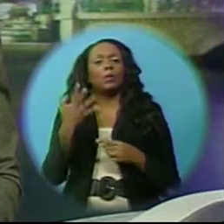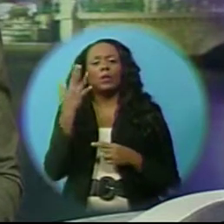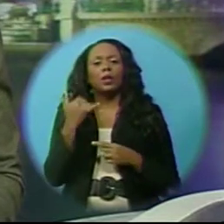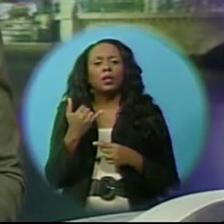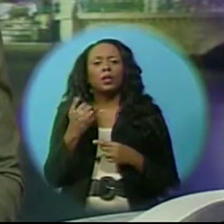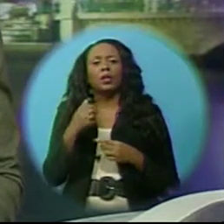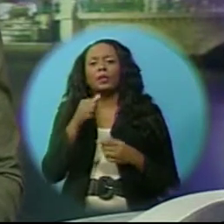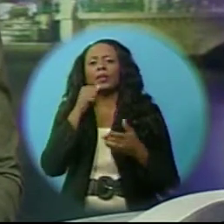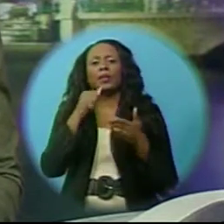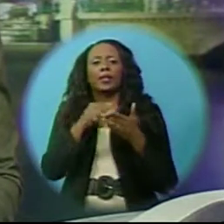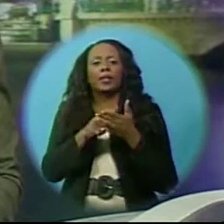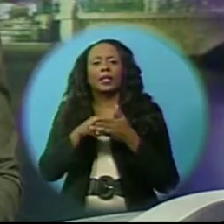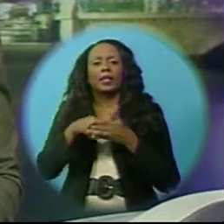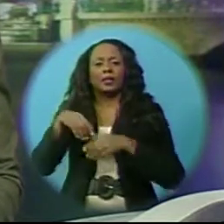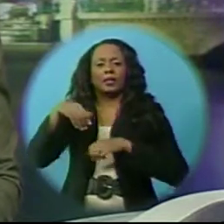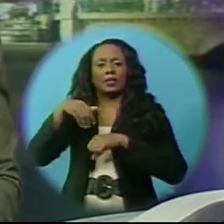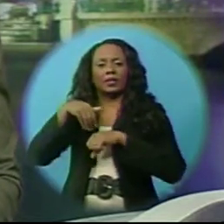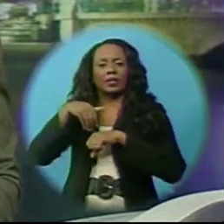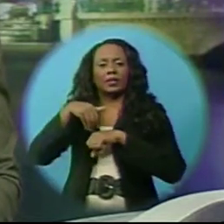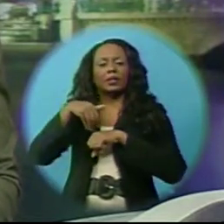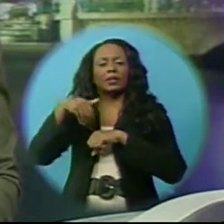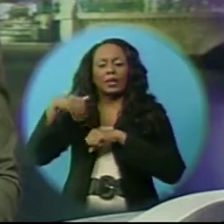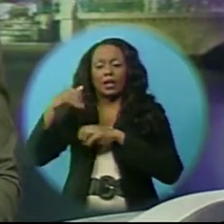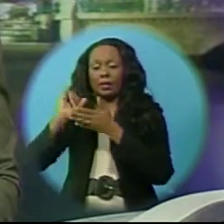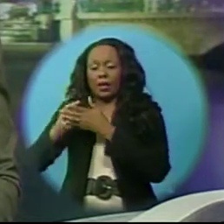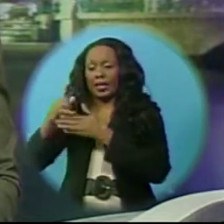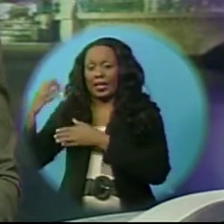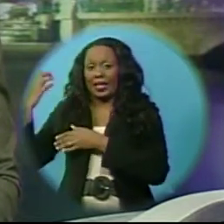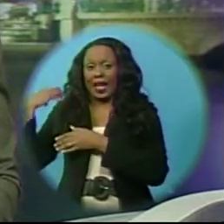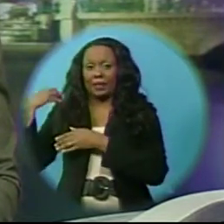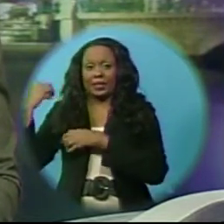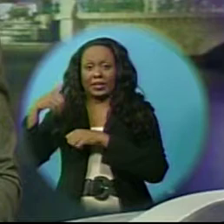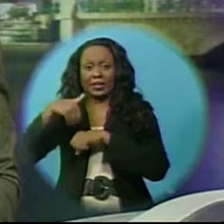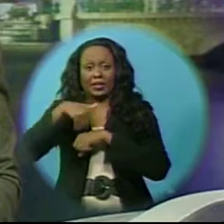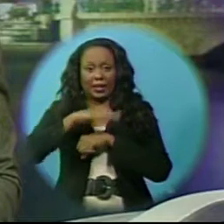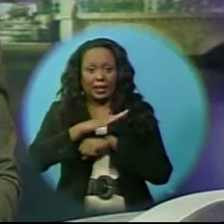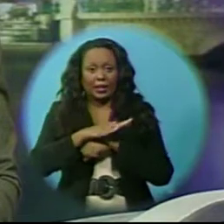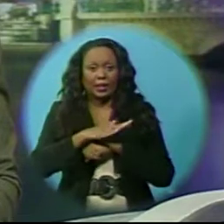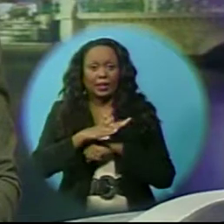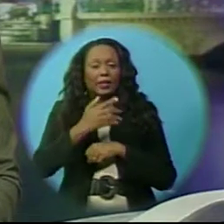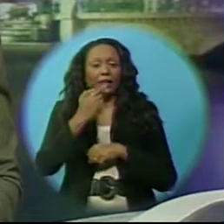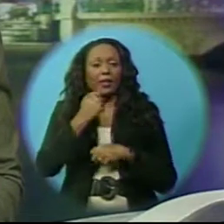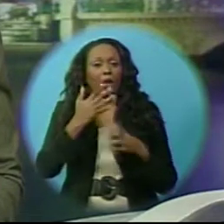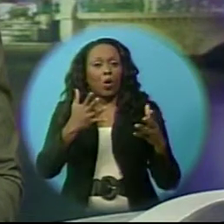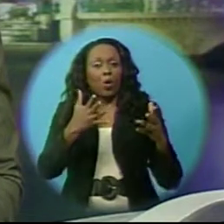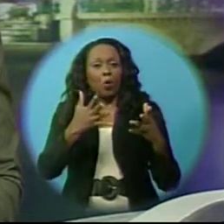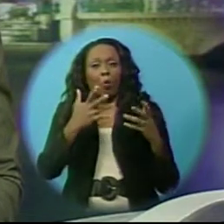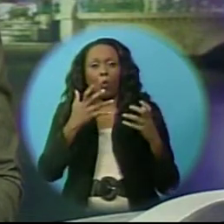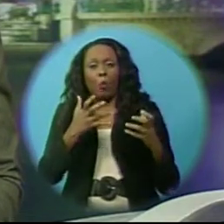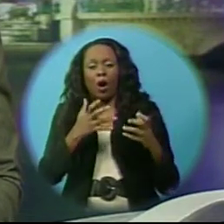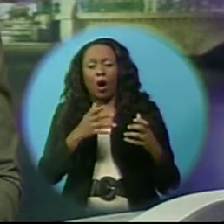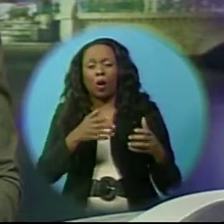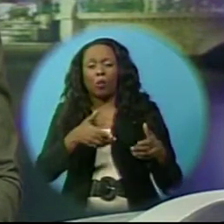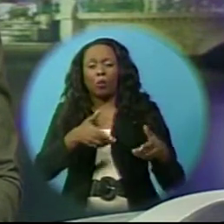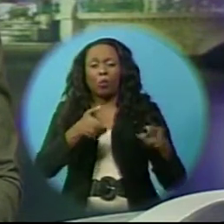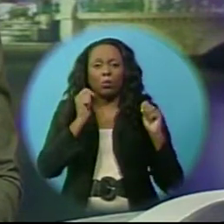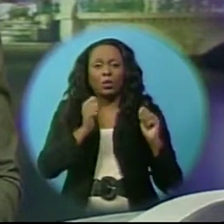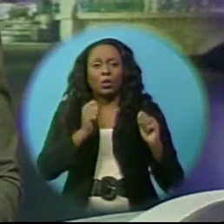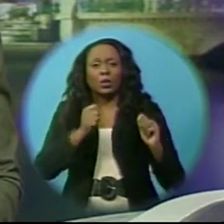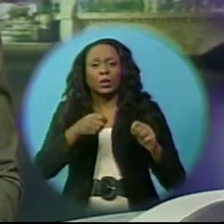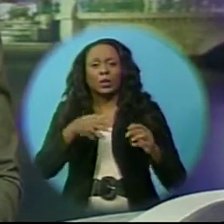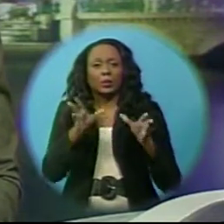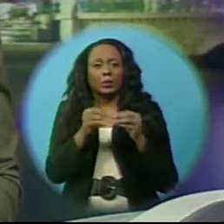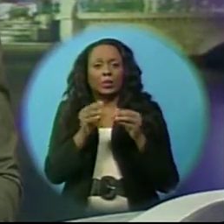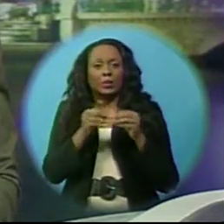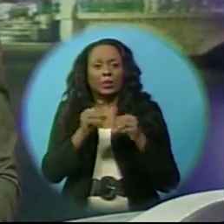FM. He was responding to a letter sent yesterday by Windies T20 captain Darren Sammy that requested an urgent meeting